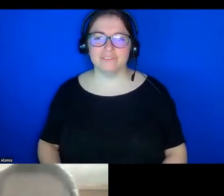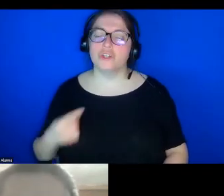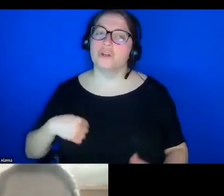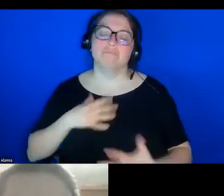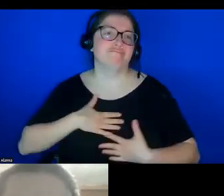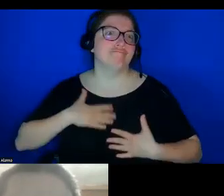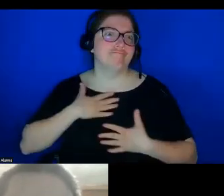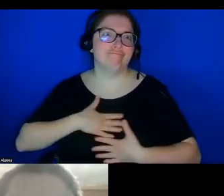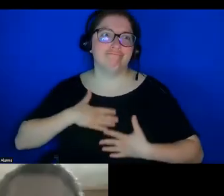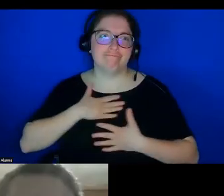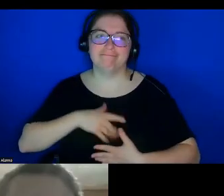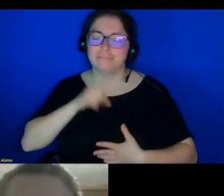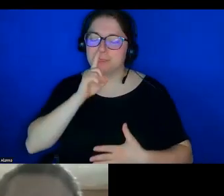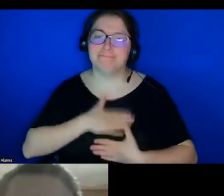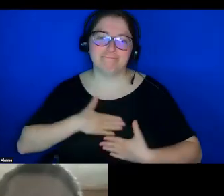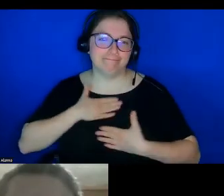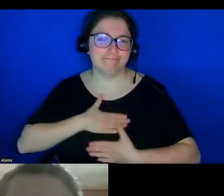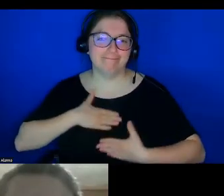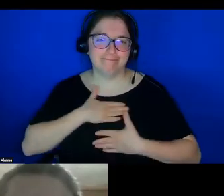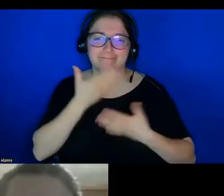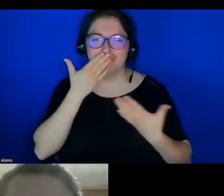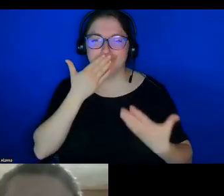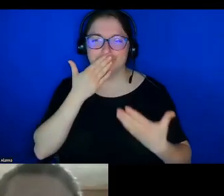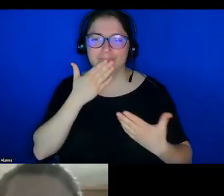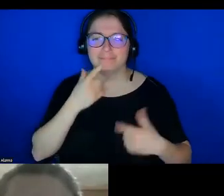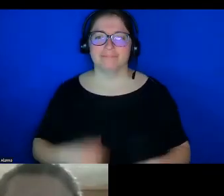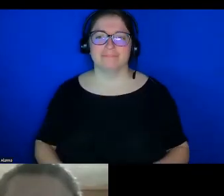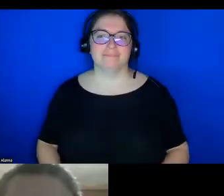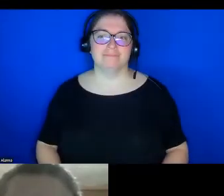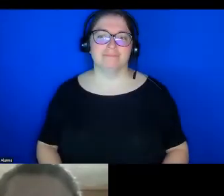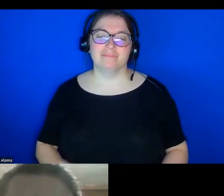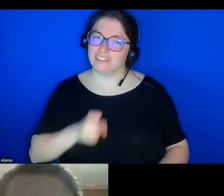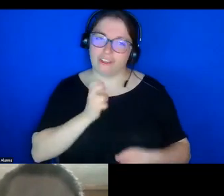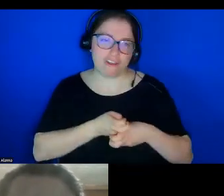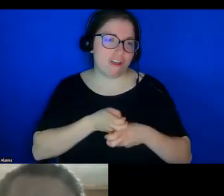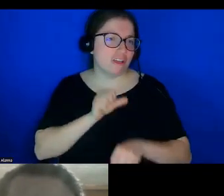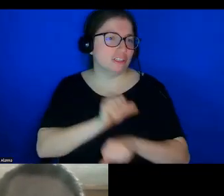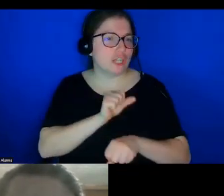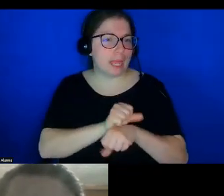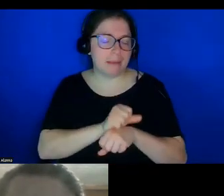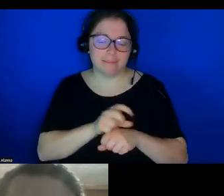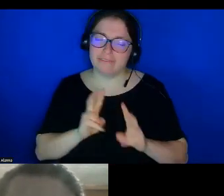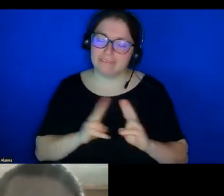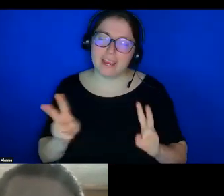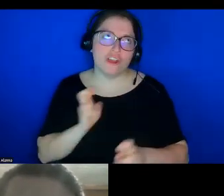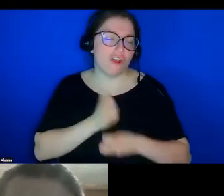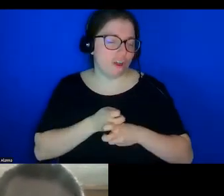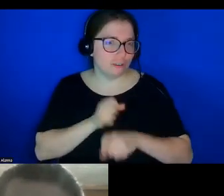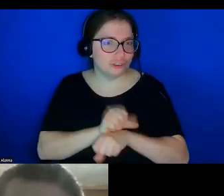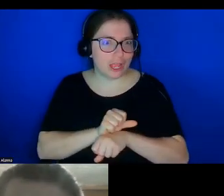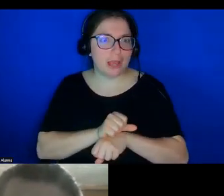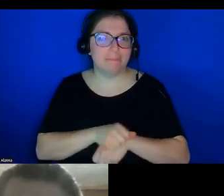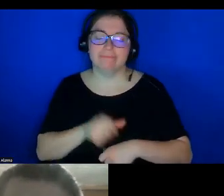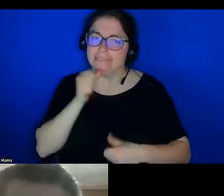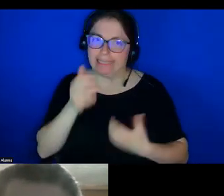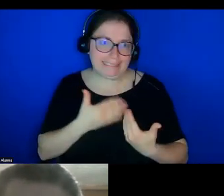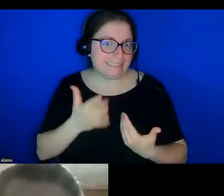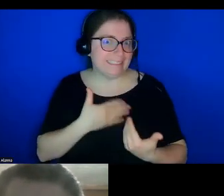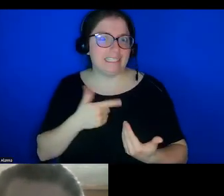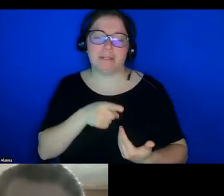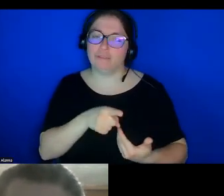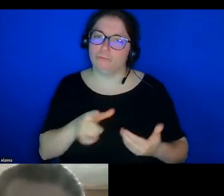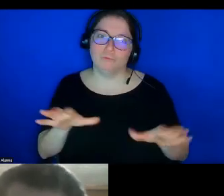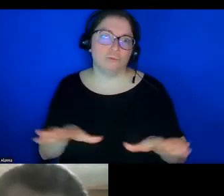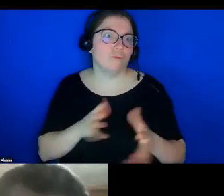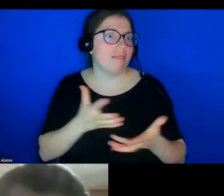pleased really you guys are doing hard job this is really hard job it's not a lot of